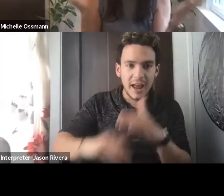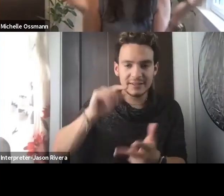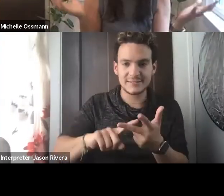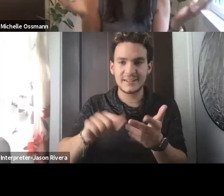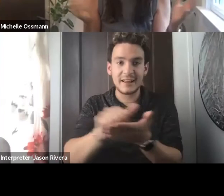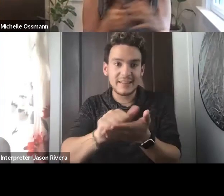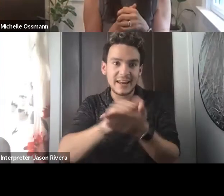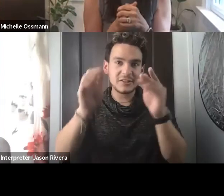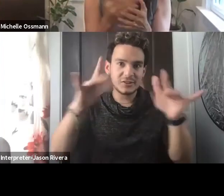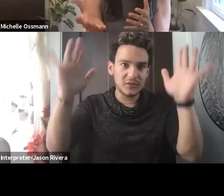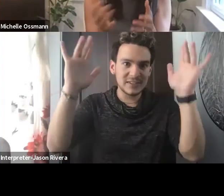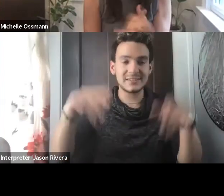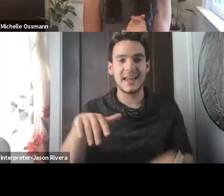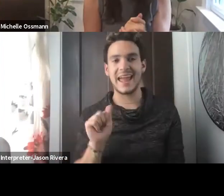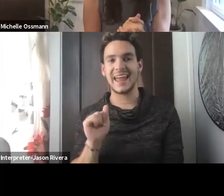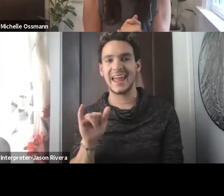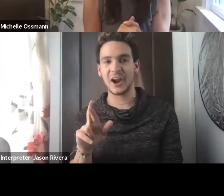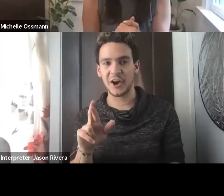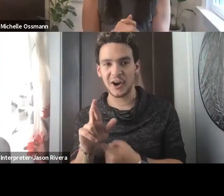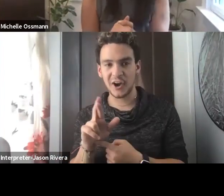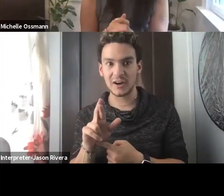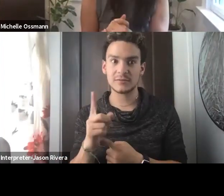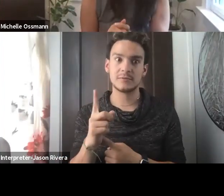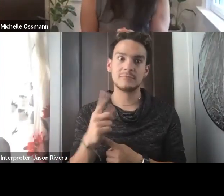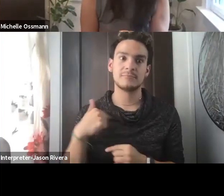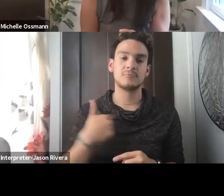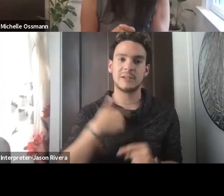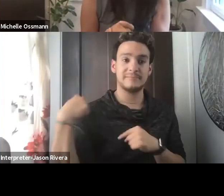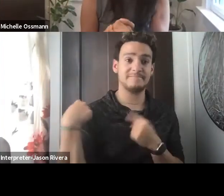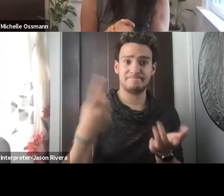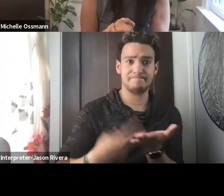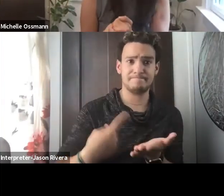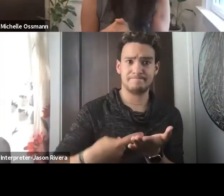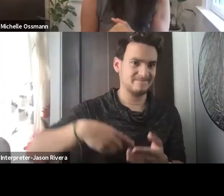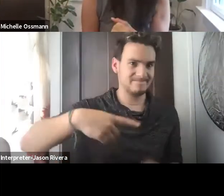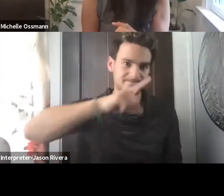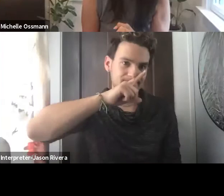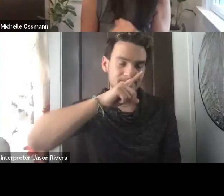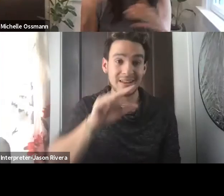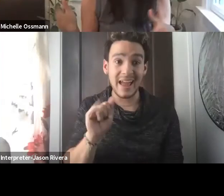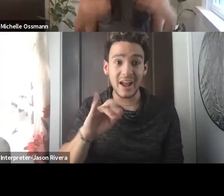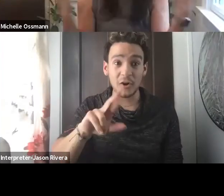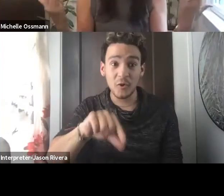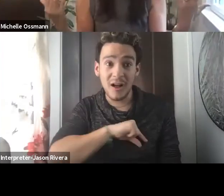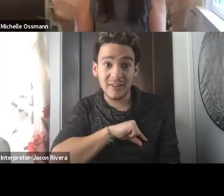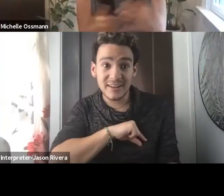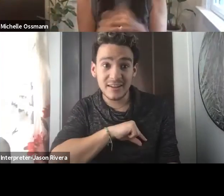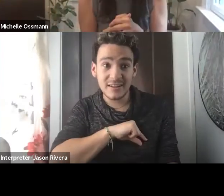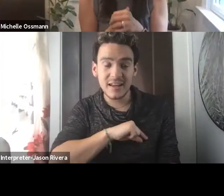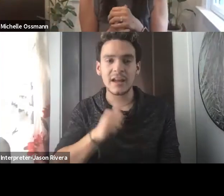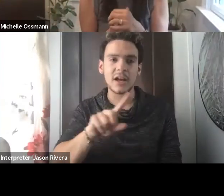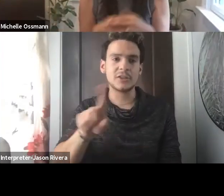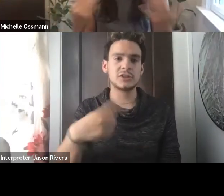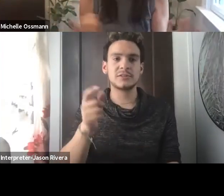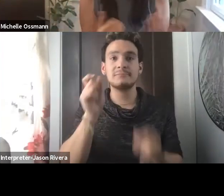surfaces, and air, which is the one part we really haven't yet discussed. But air quality as not just being, staying awake because you have